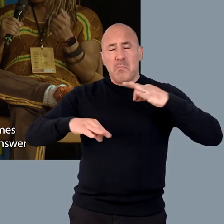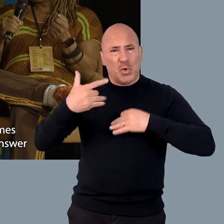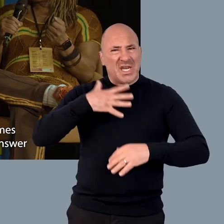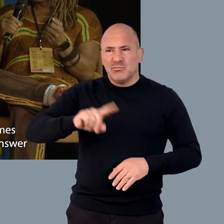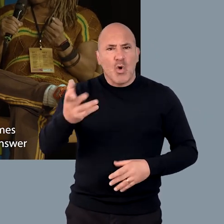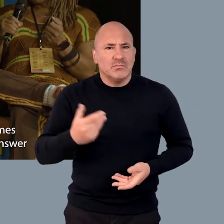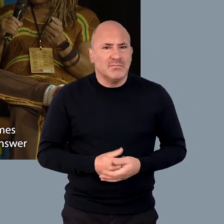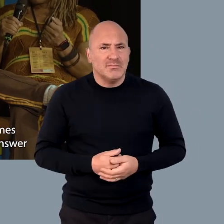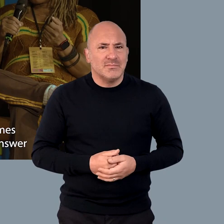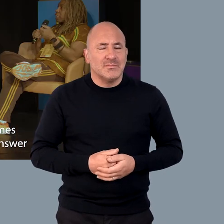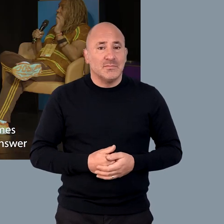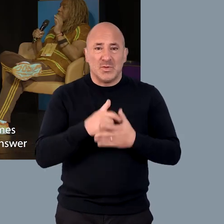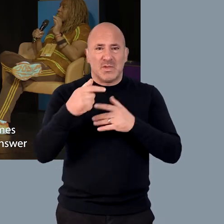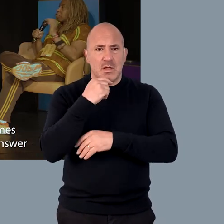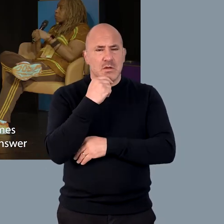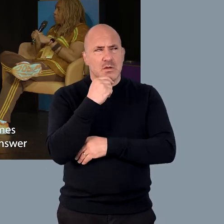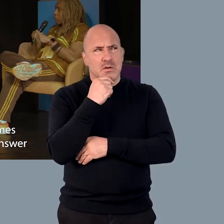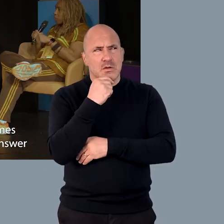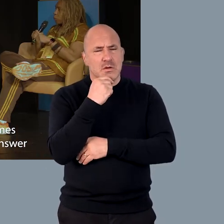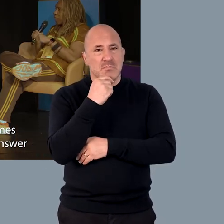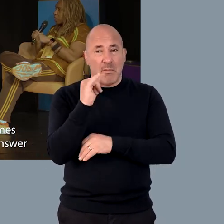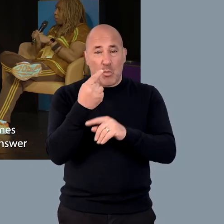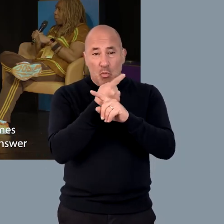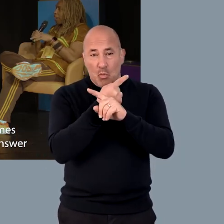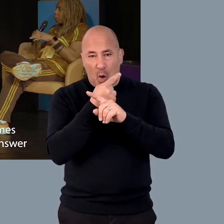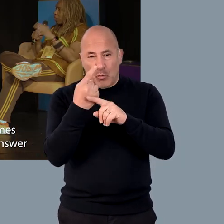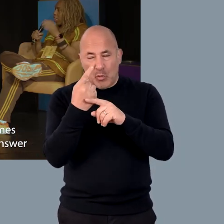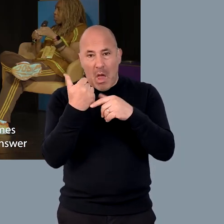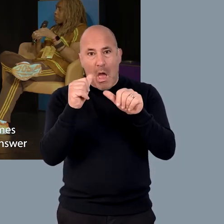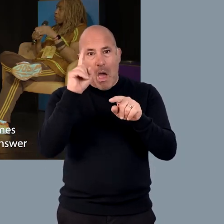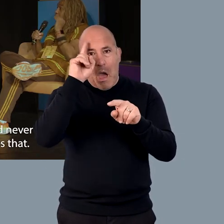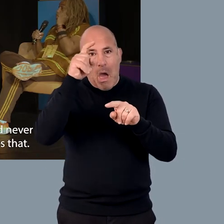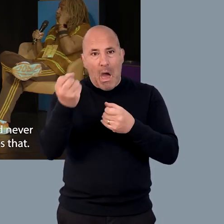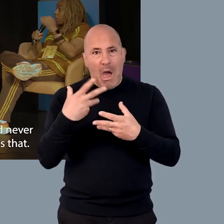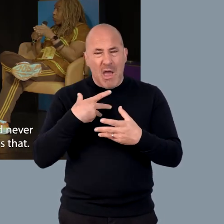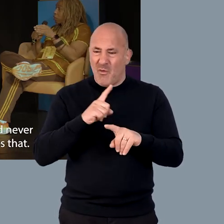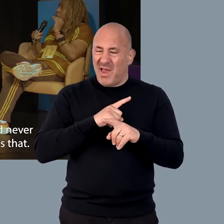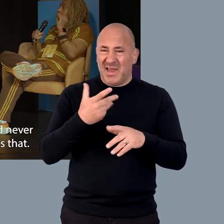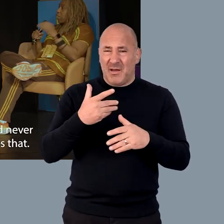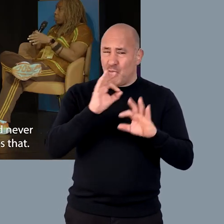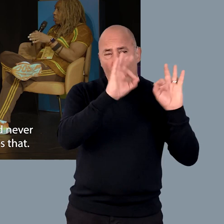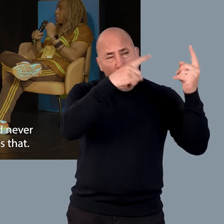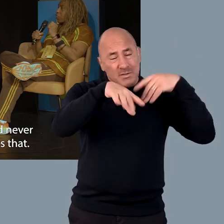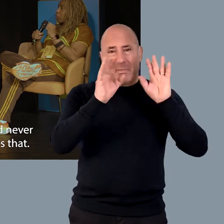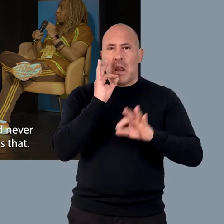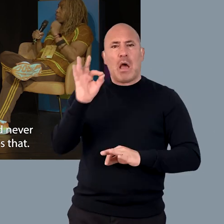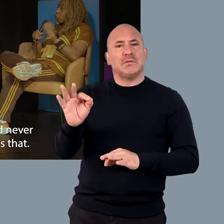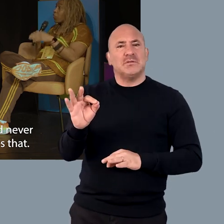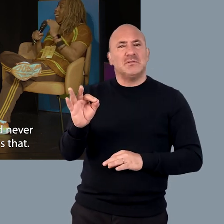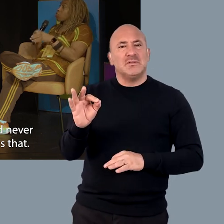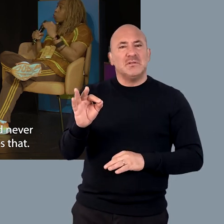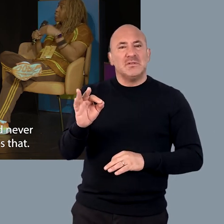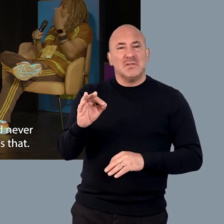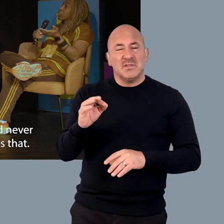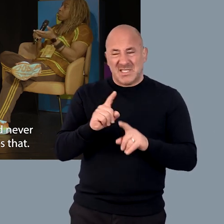work? and again, they think That they it sometimes takes them a week to come back with the answer because they've never been asked and they've never